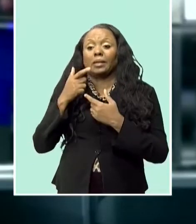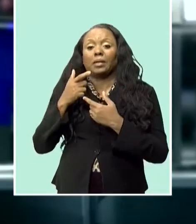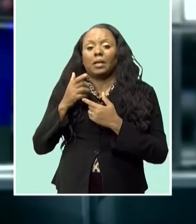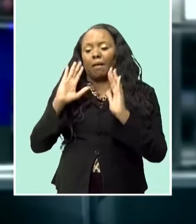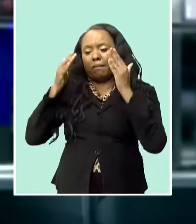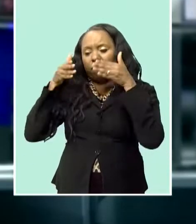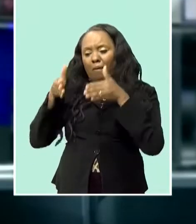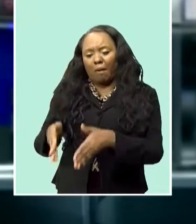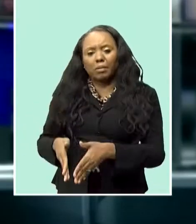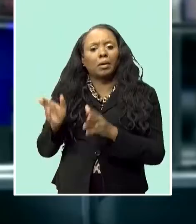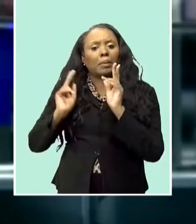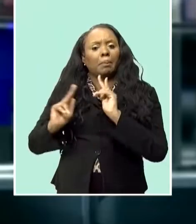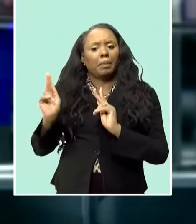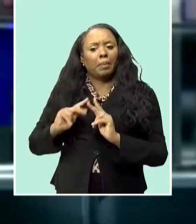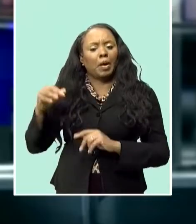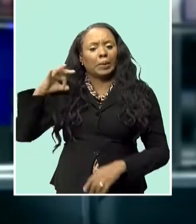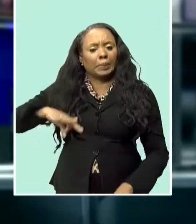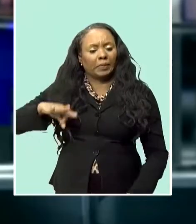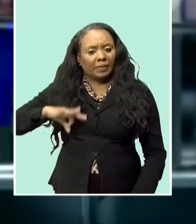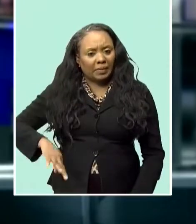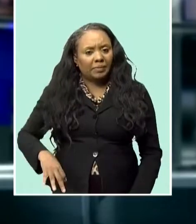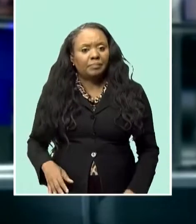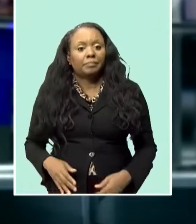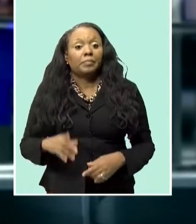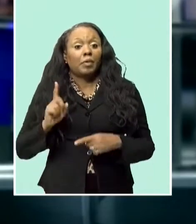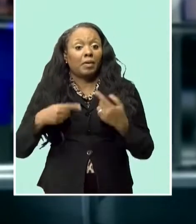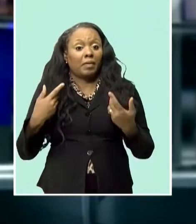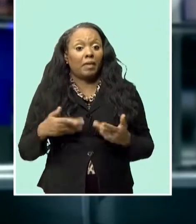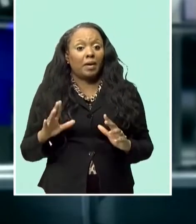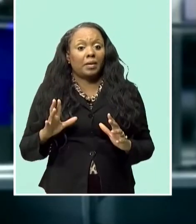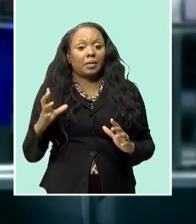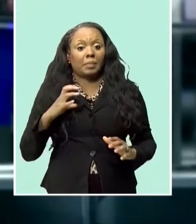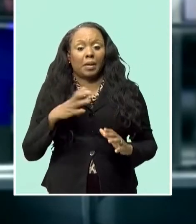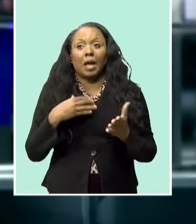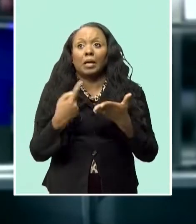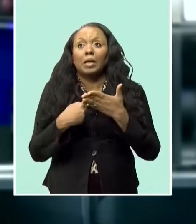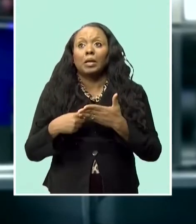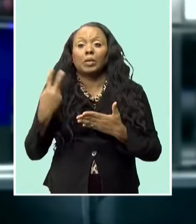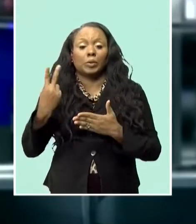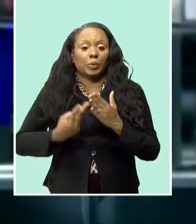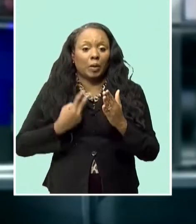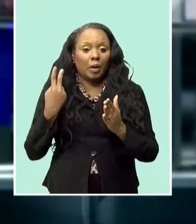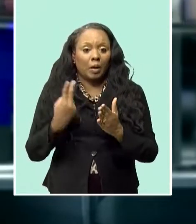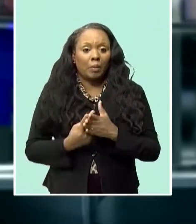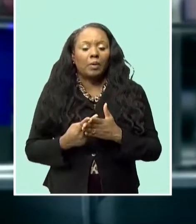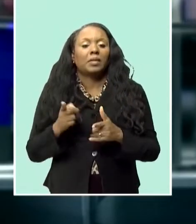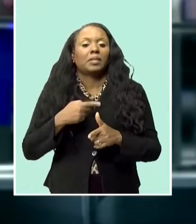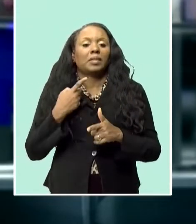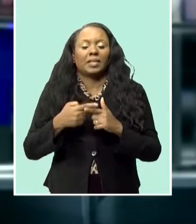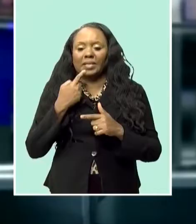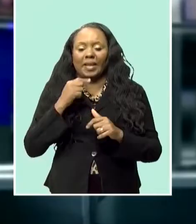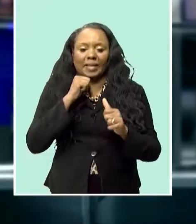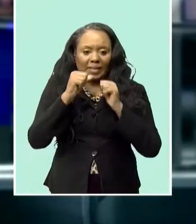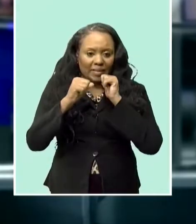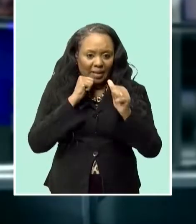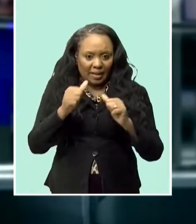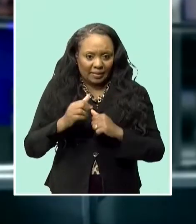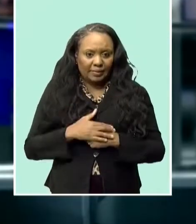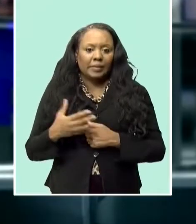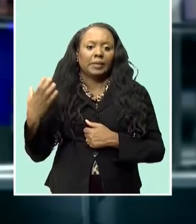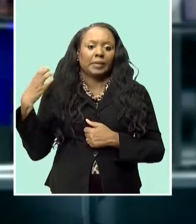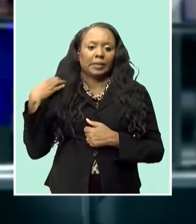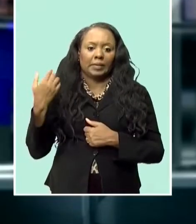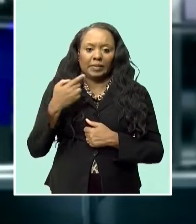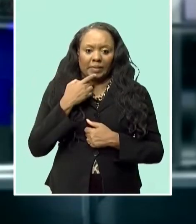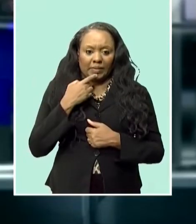Now, after their presentations, the committee conferred for about 2 hours and came back and denied the motion. Chairman Carrington